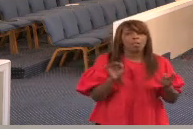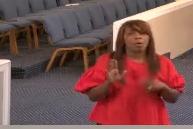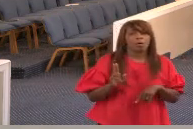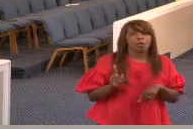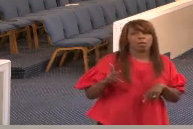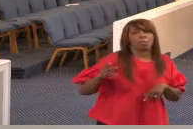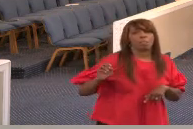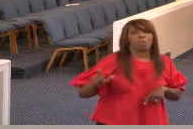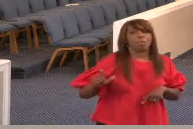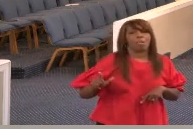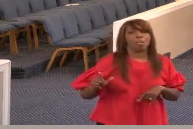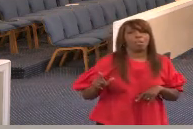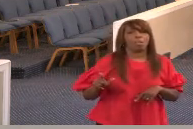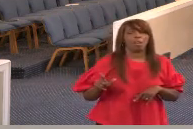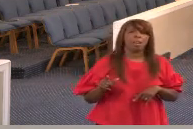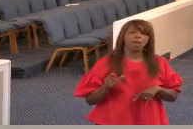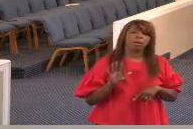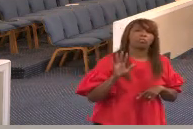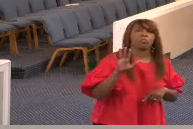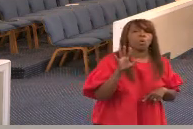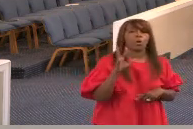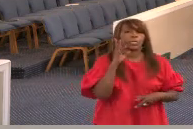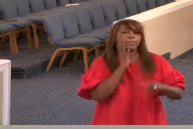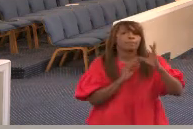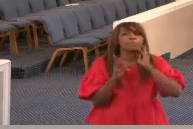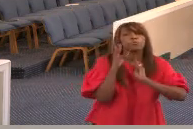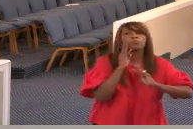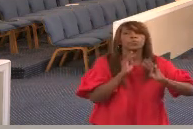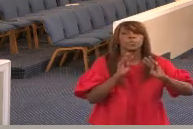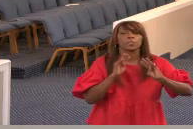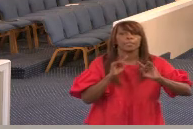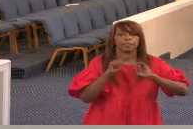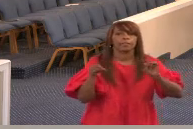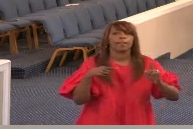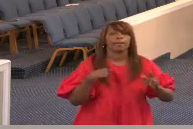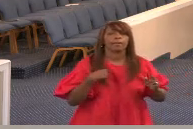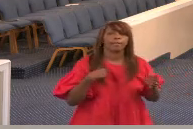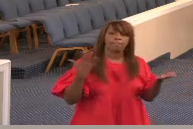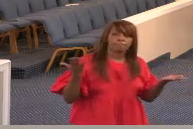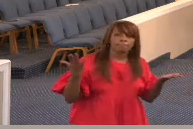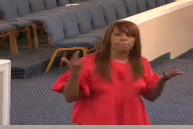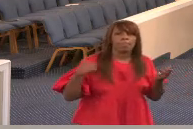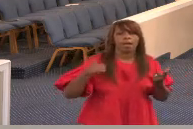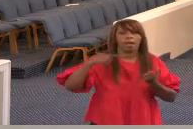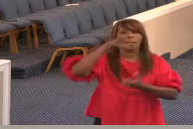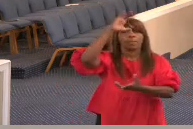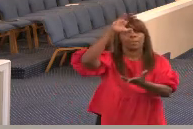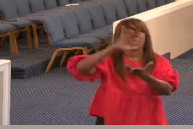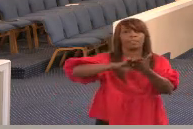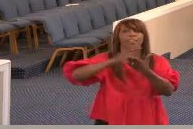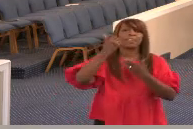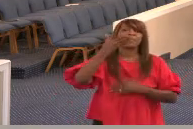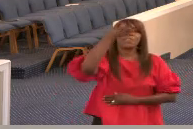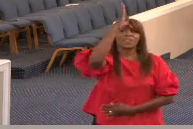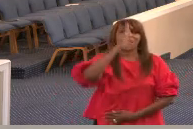midst of your storm, I believe God.